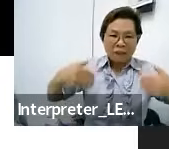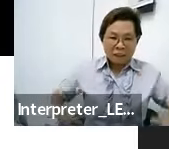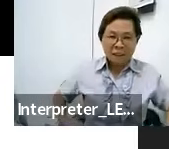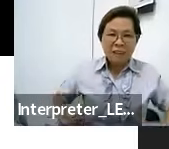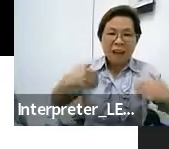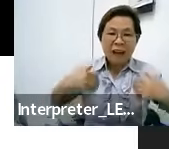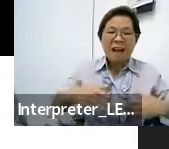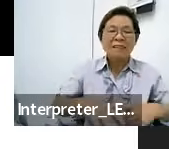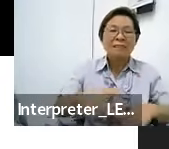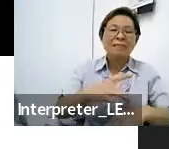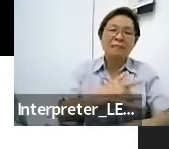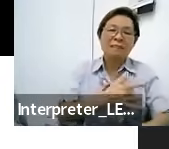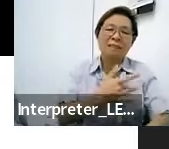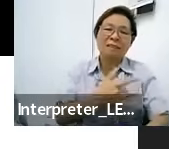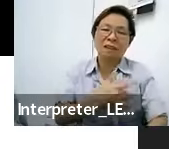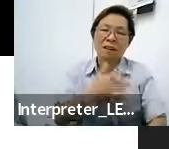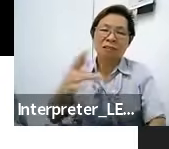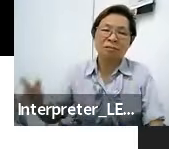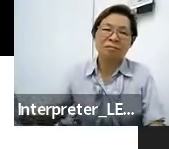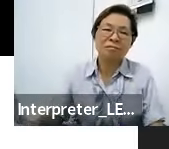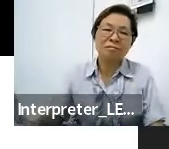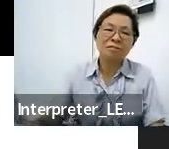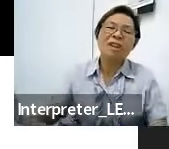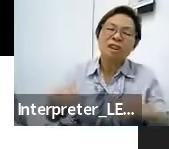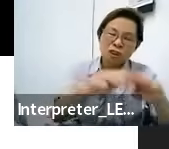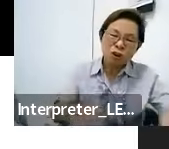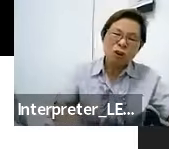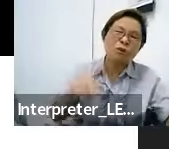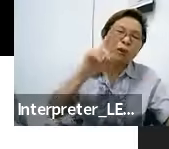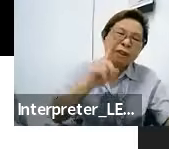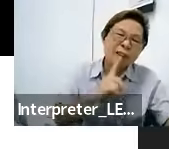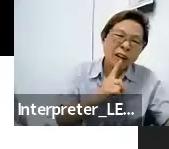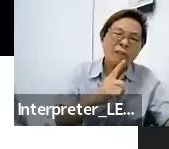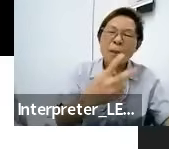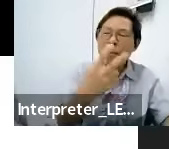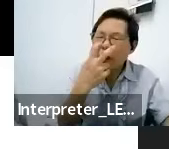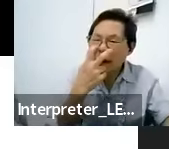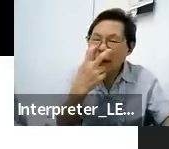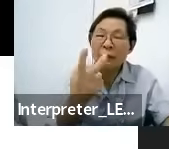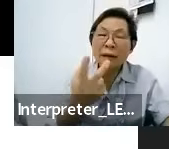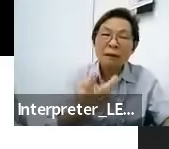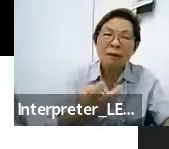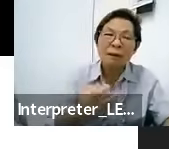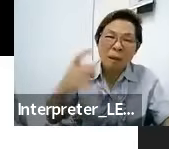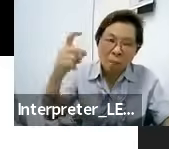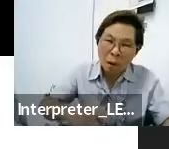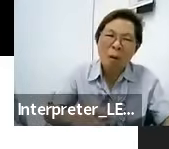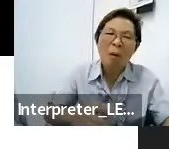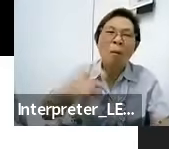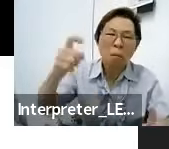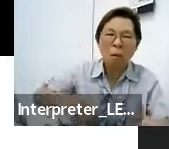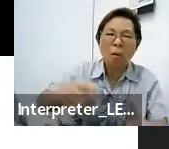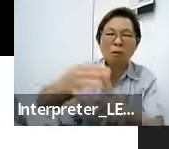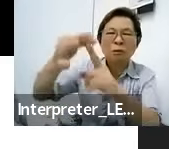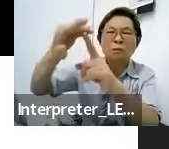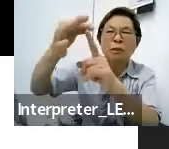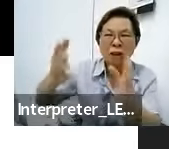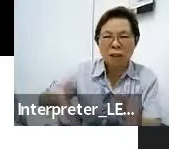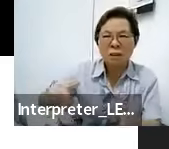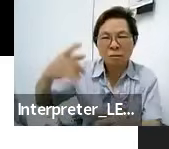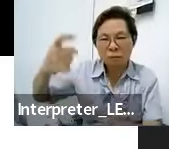with children with vision impairment, hearing impairment, and multisensory impairment should require special support.